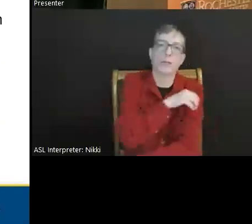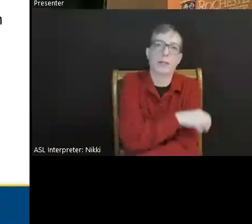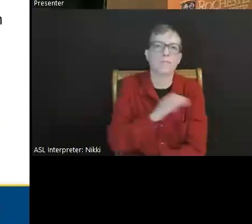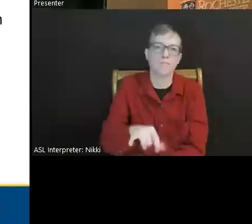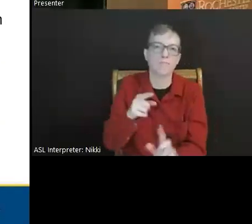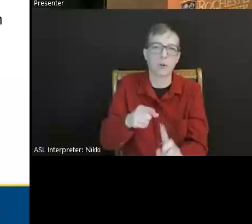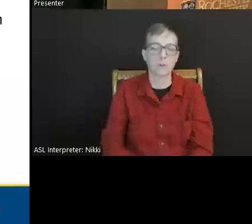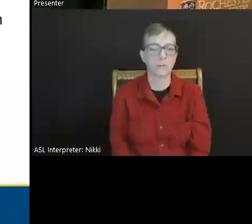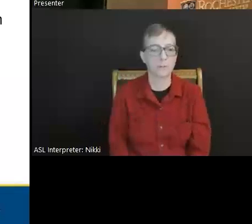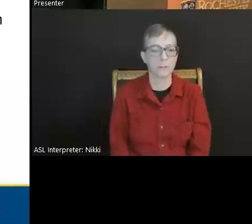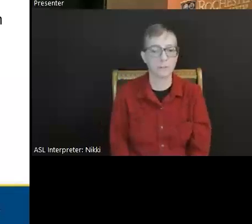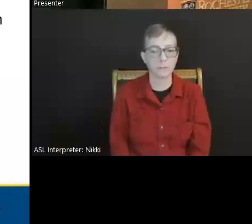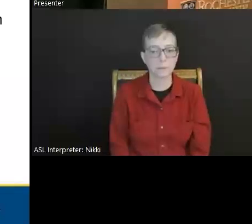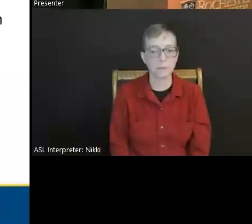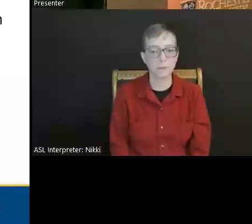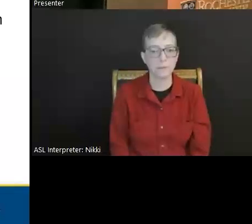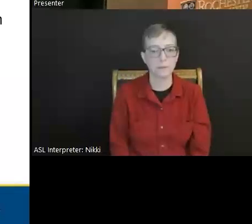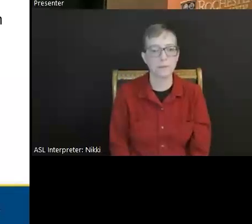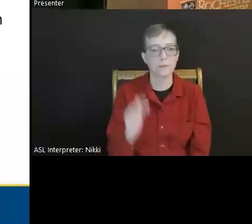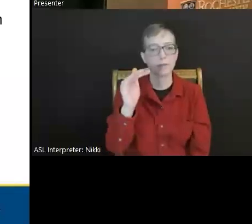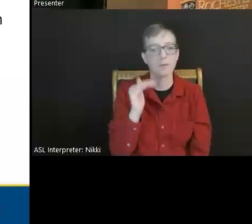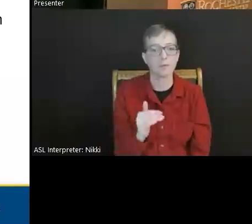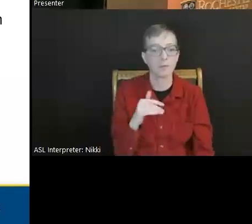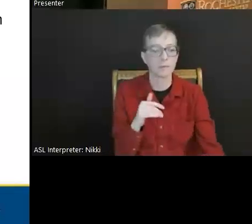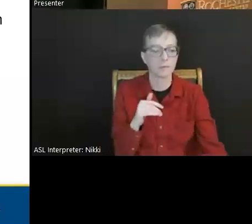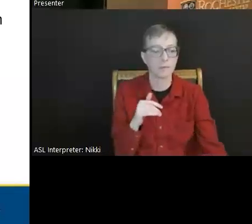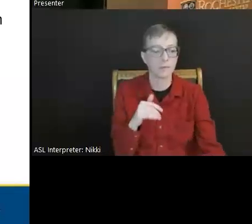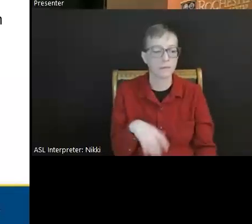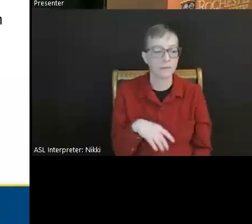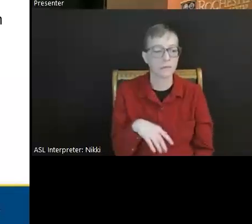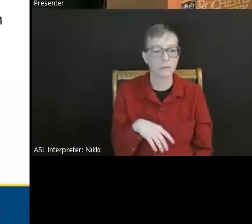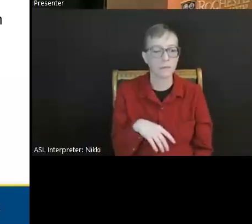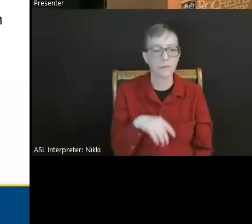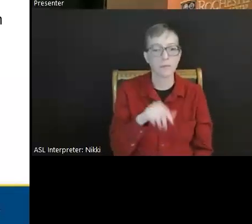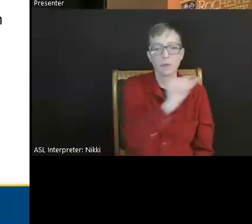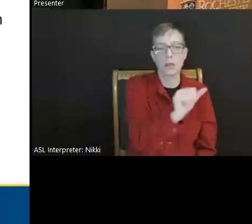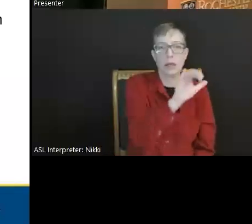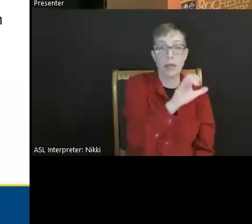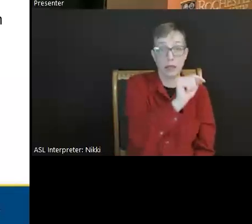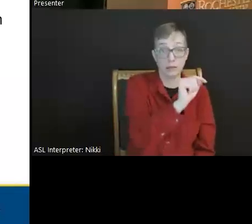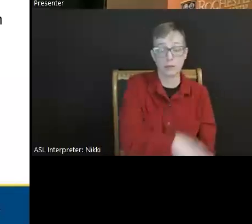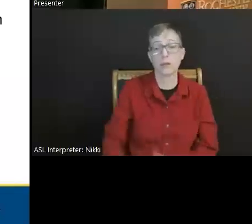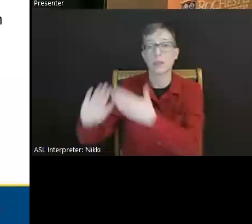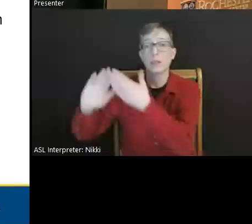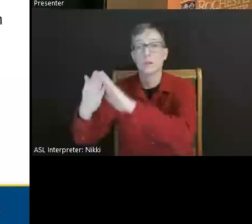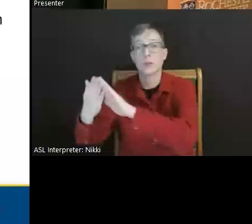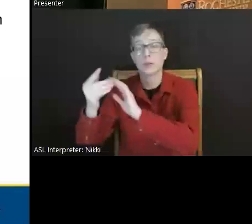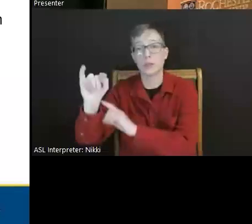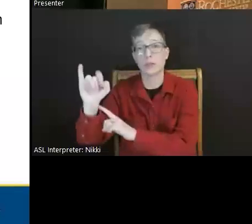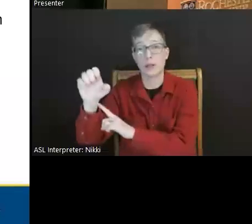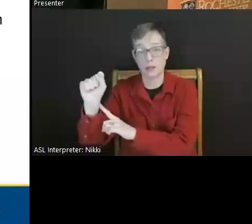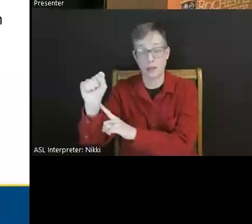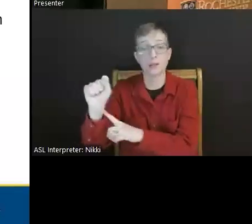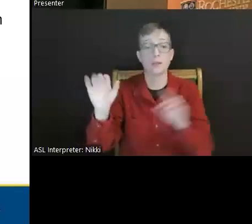Here we compare some of the similarities and differences of ACT and community ties. The big thing to note is